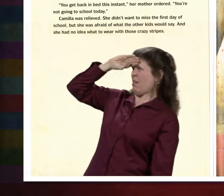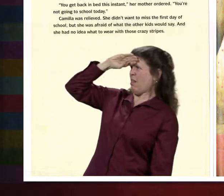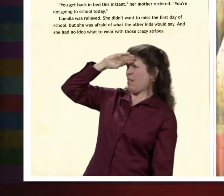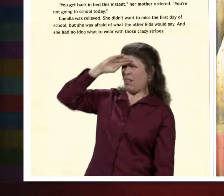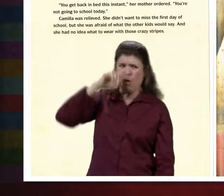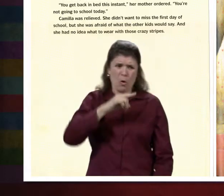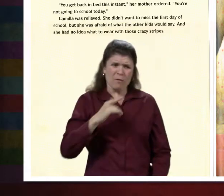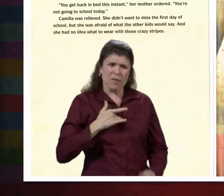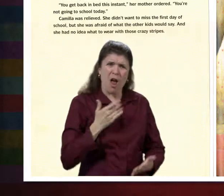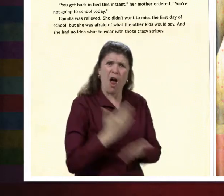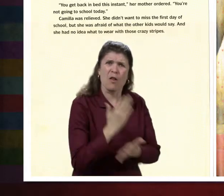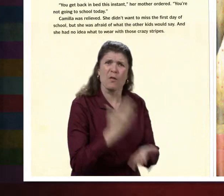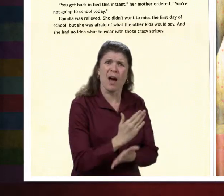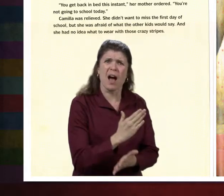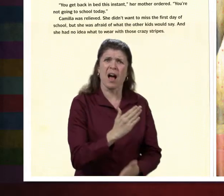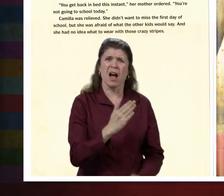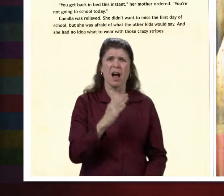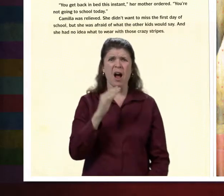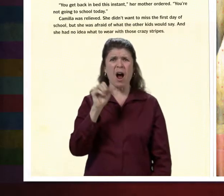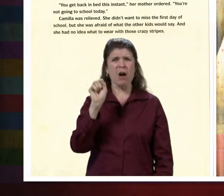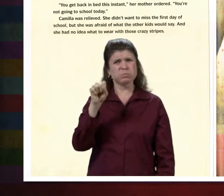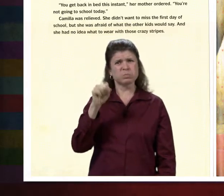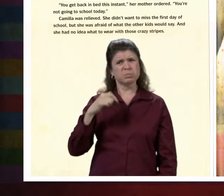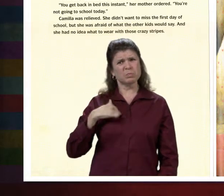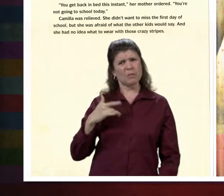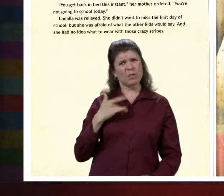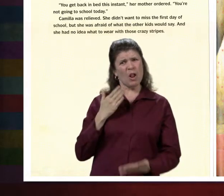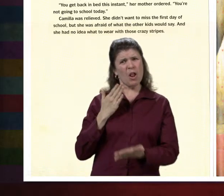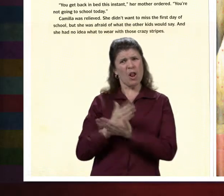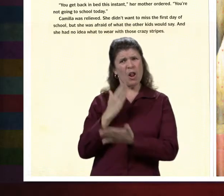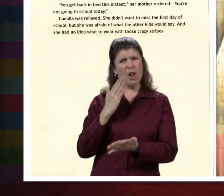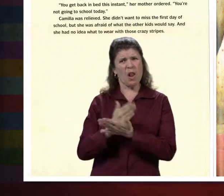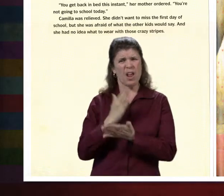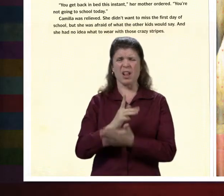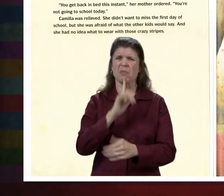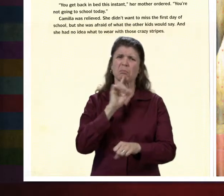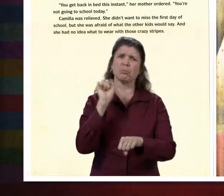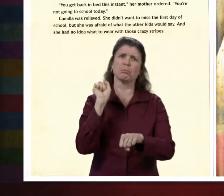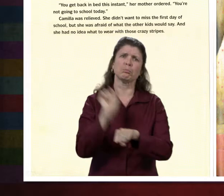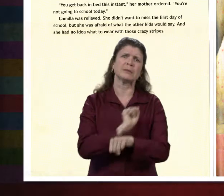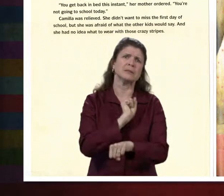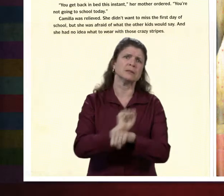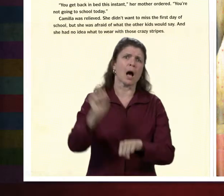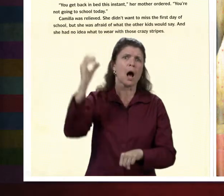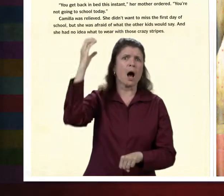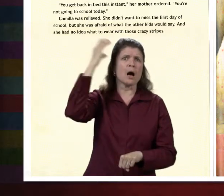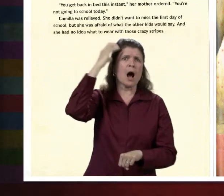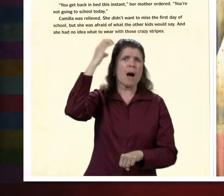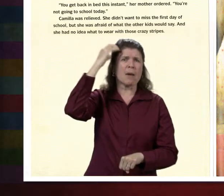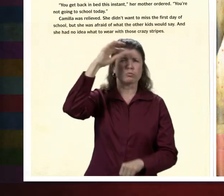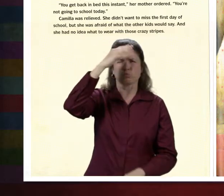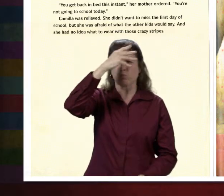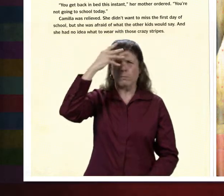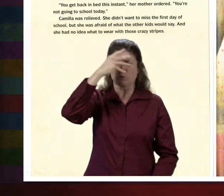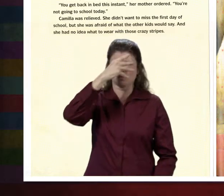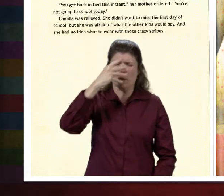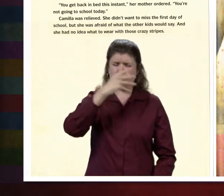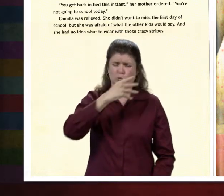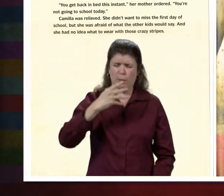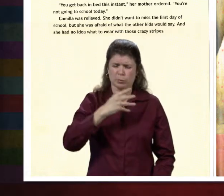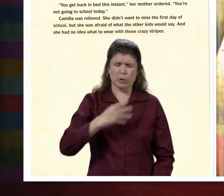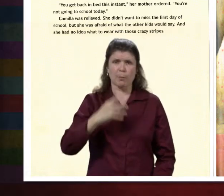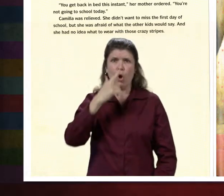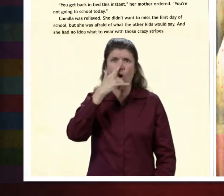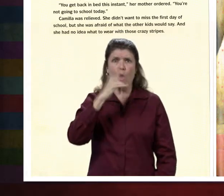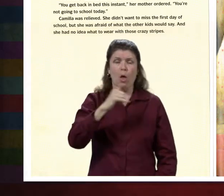toe. She looked like a rainbow. Mrs. Cream felt Camilla's forehead. "Do you